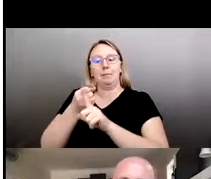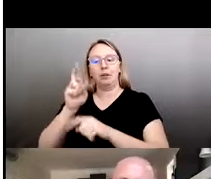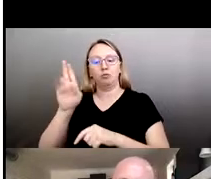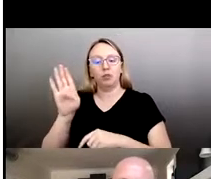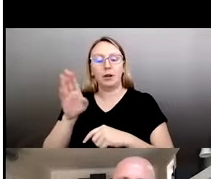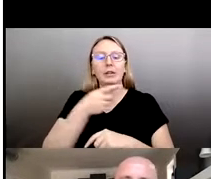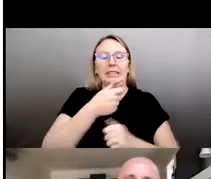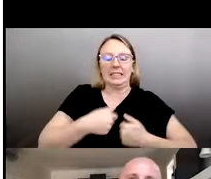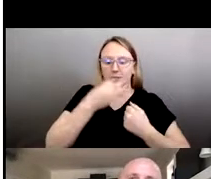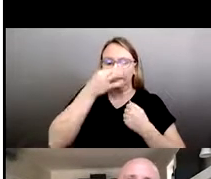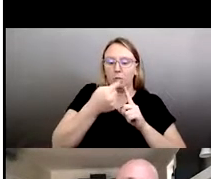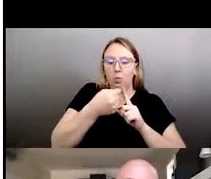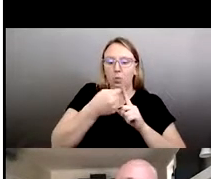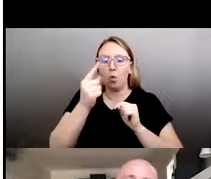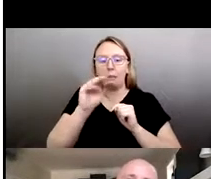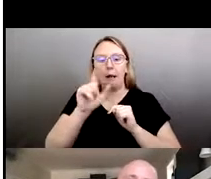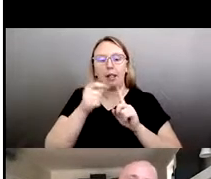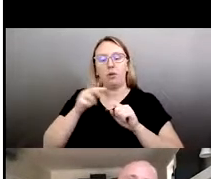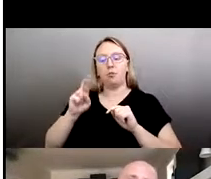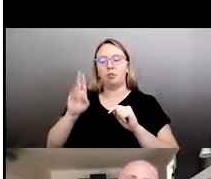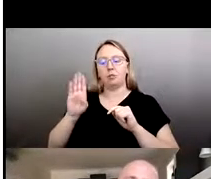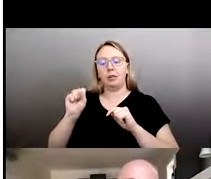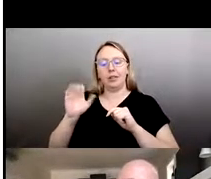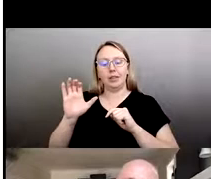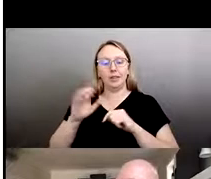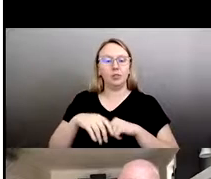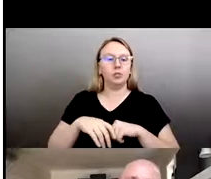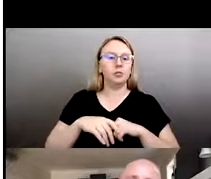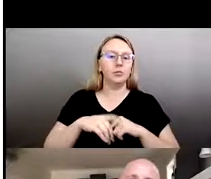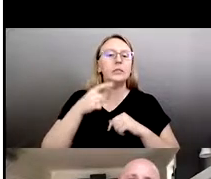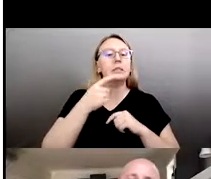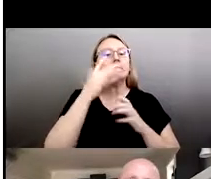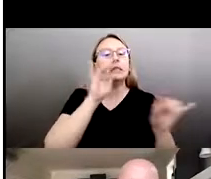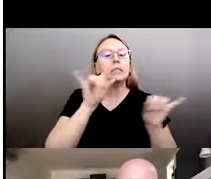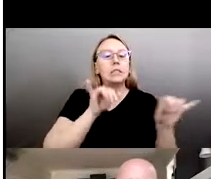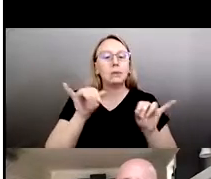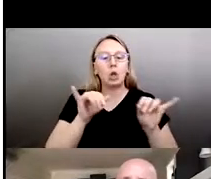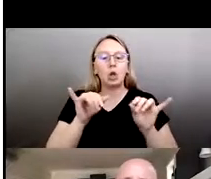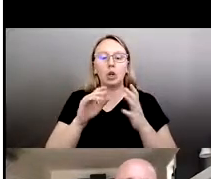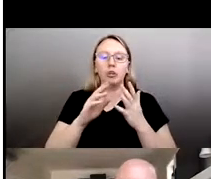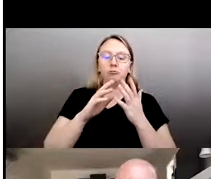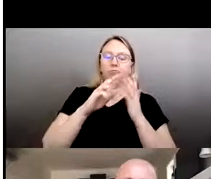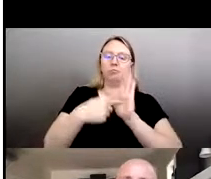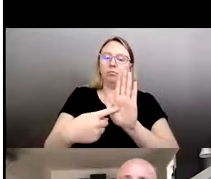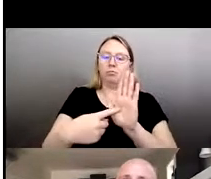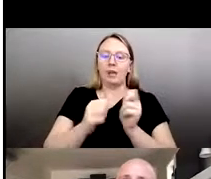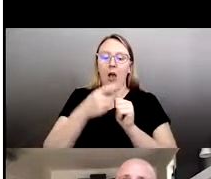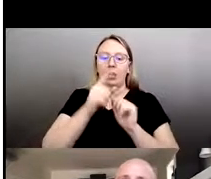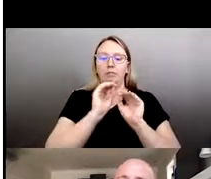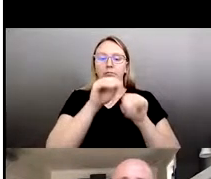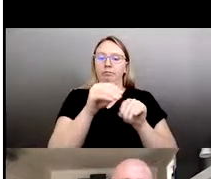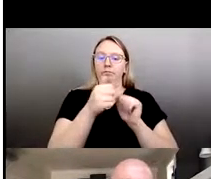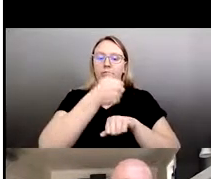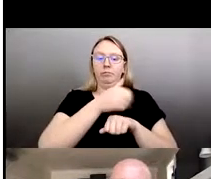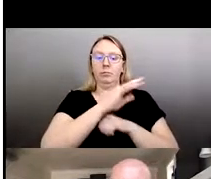study collection is, but he had a very similar aesthetic in terms of how he installed his artwork. He also covered his